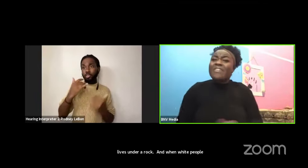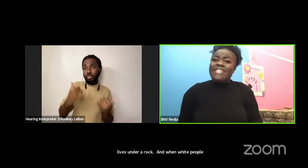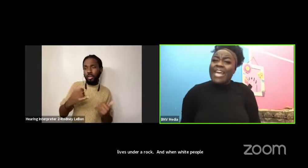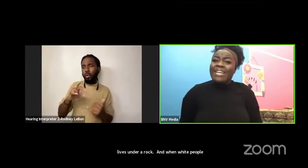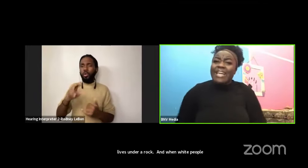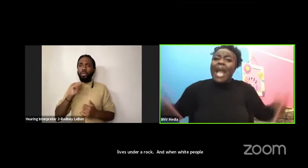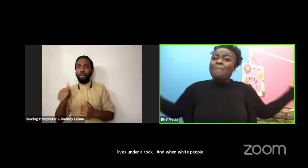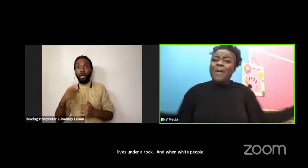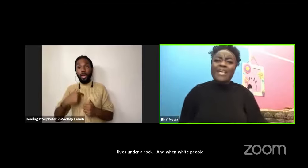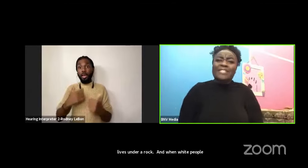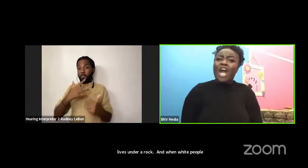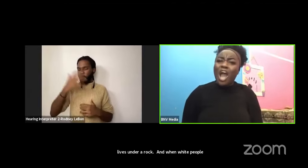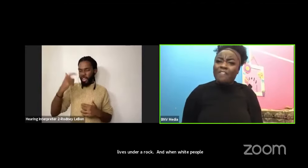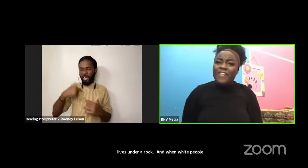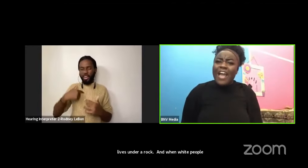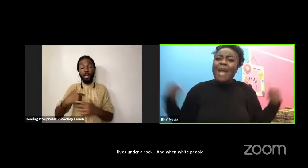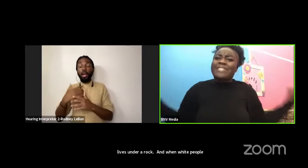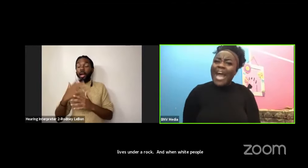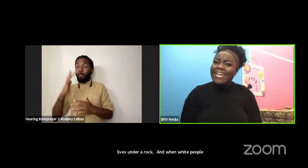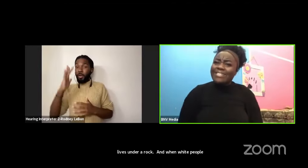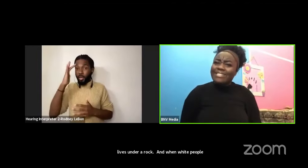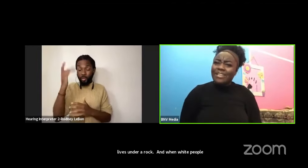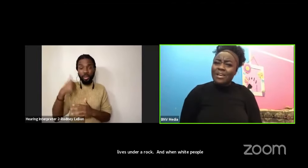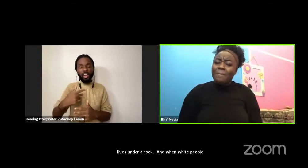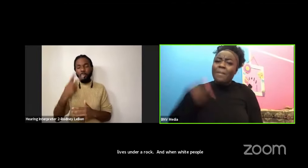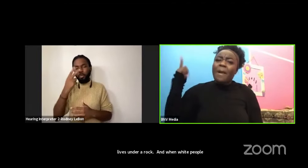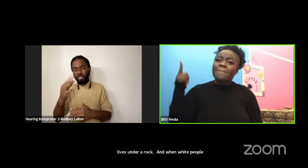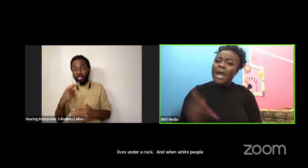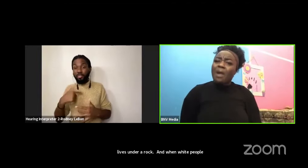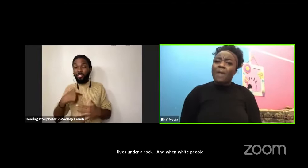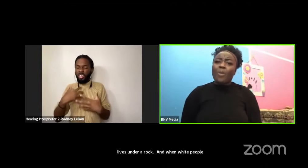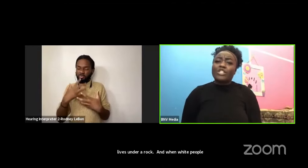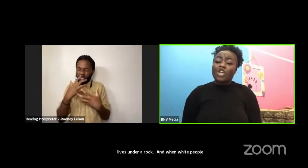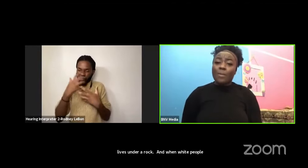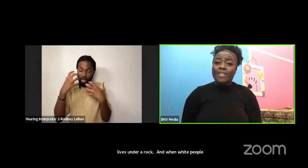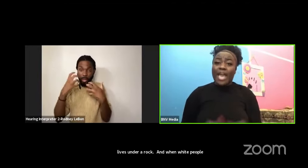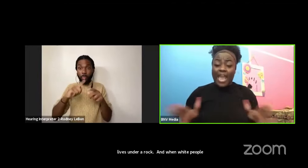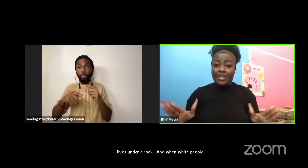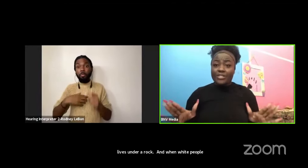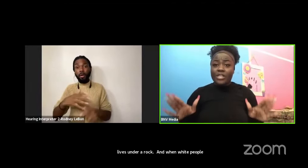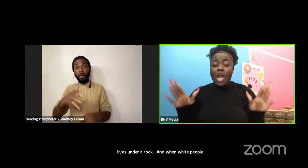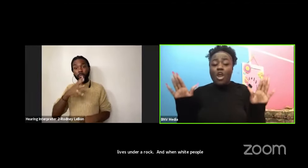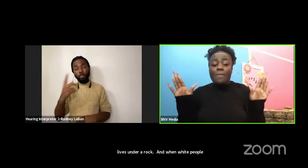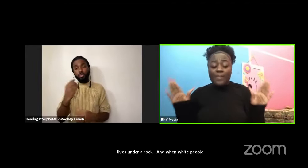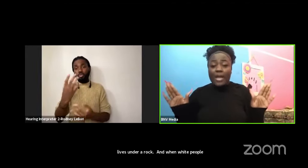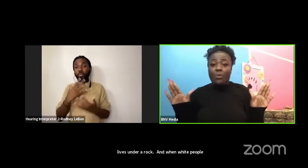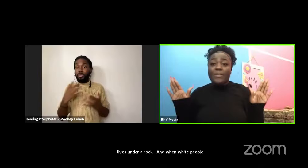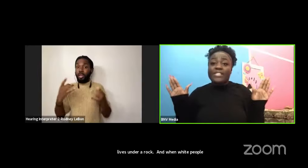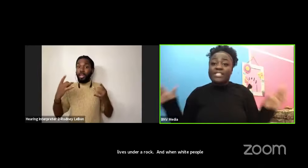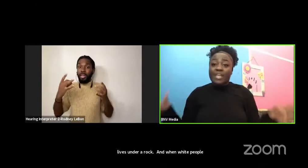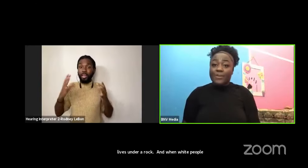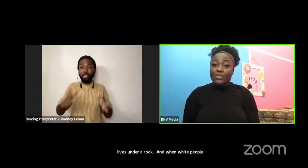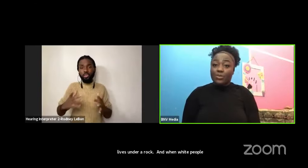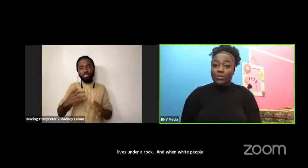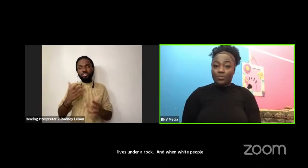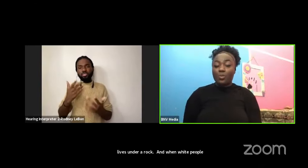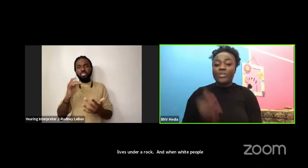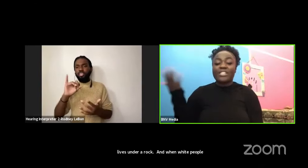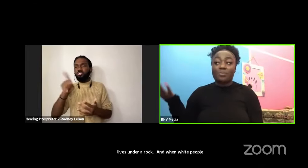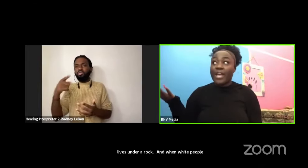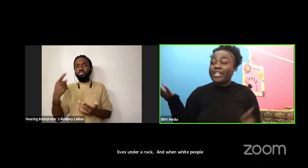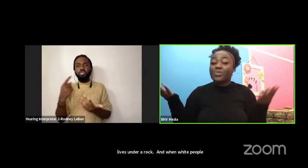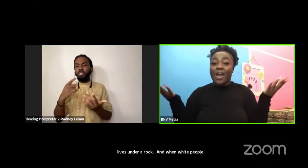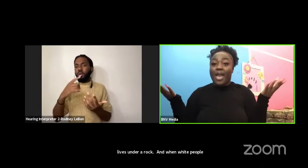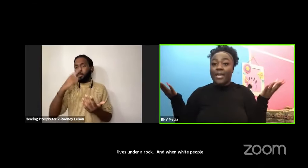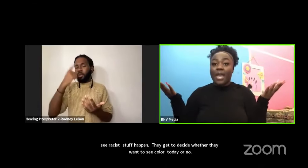I am irritated. I'm pissed off. I'm tight. But my mom always told me that haters are a Black woman's stepping stool,